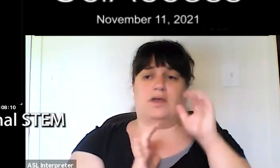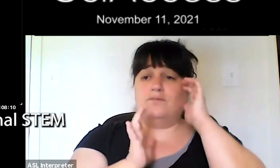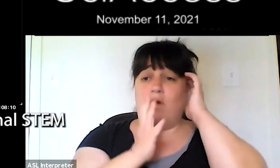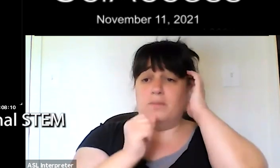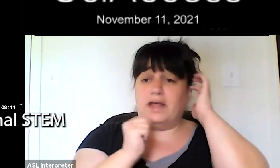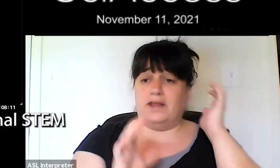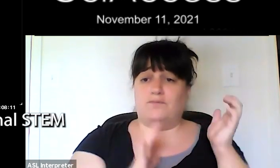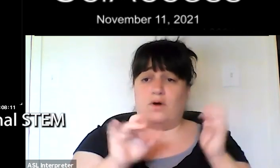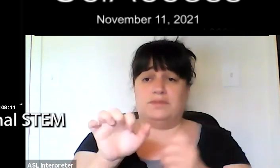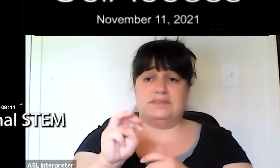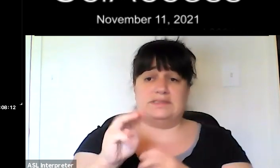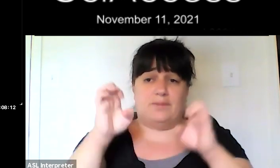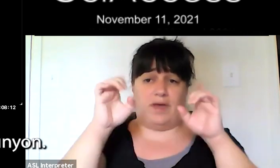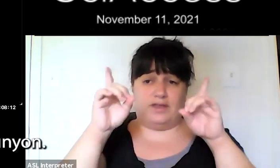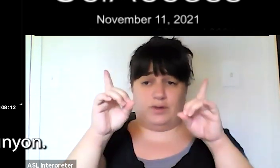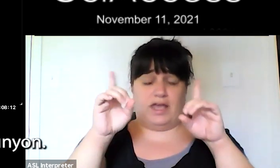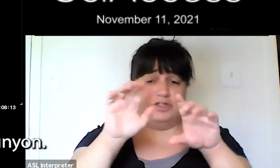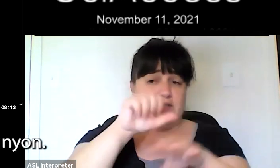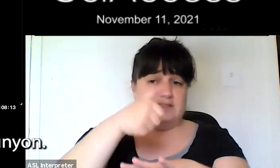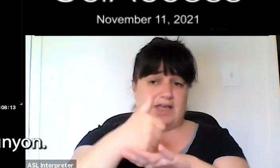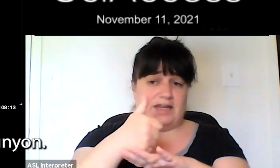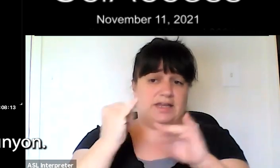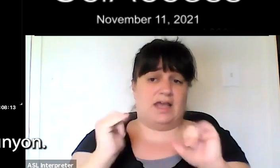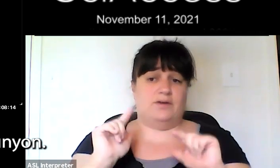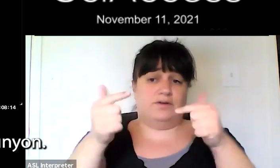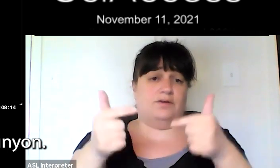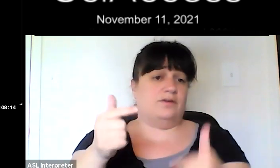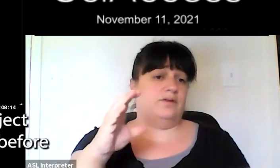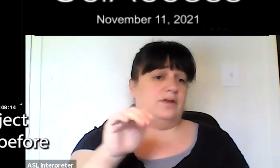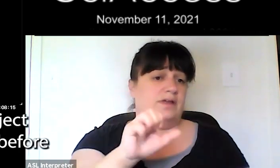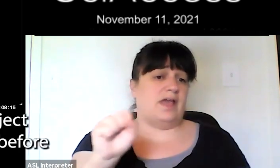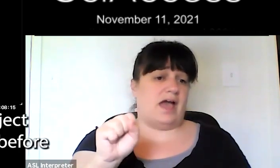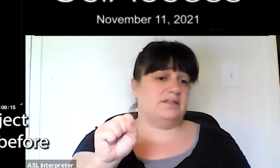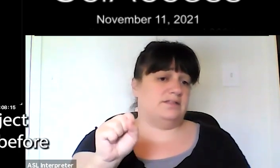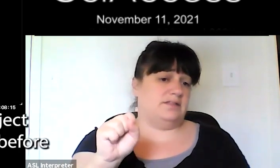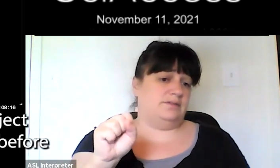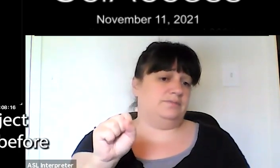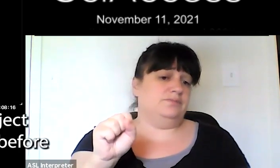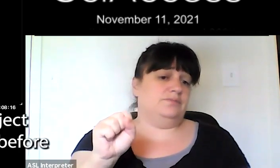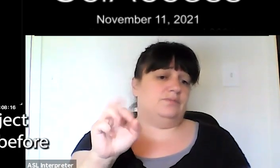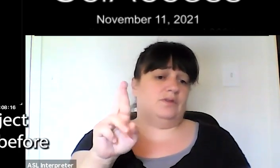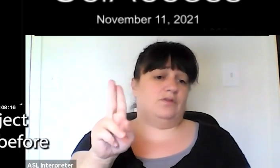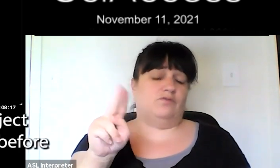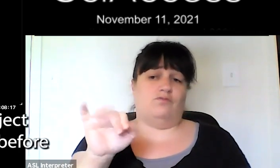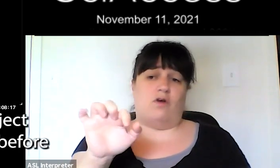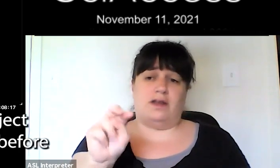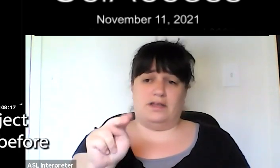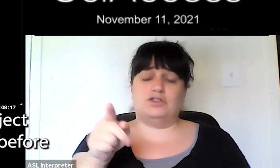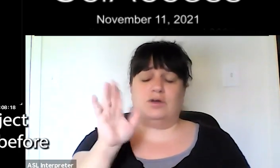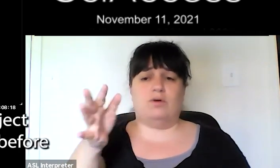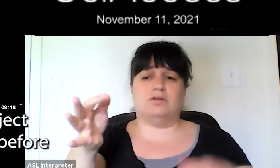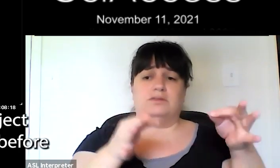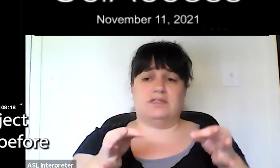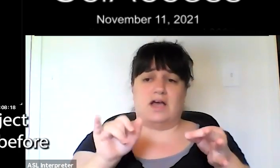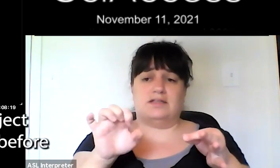informal STEM education settings. I will now hand it over to Cass Runyon. She will discuss the IDEAS project as a whole and where